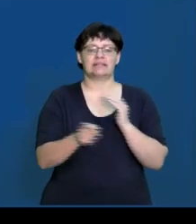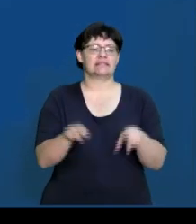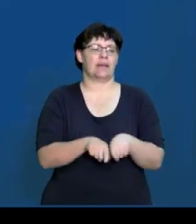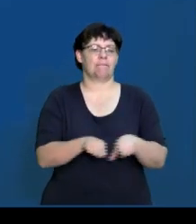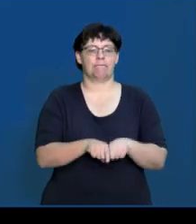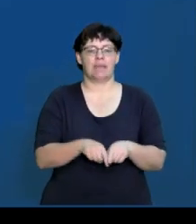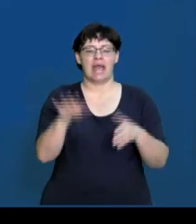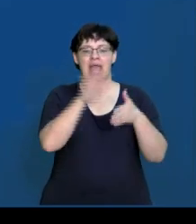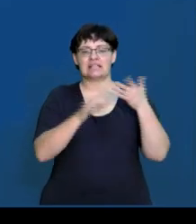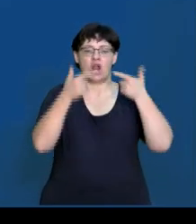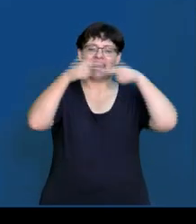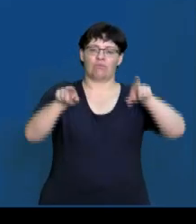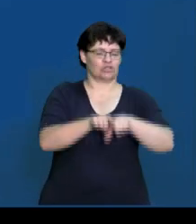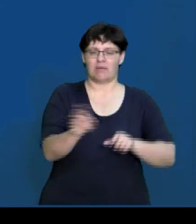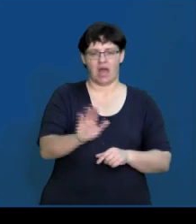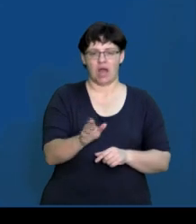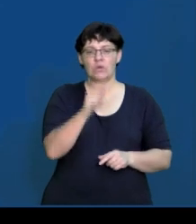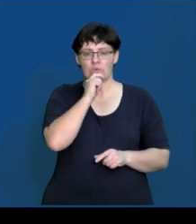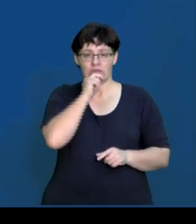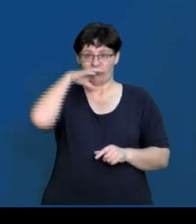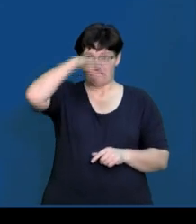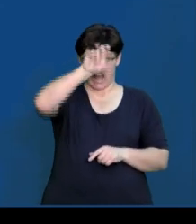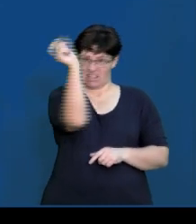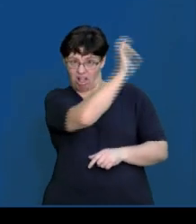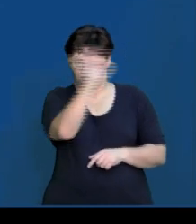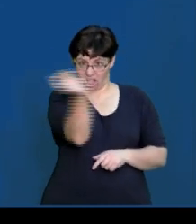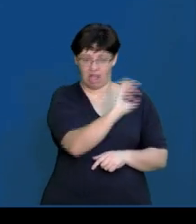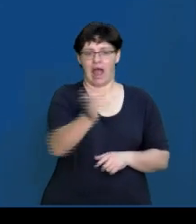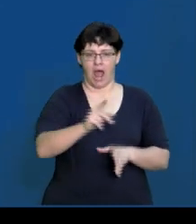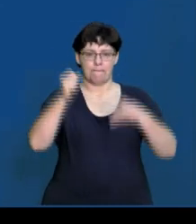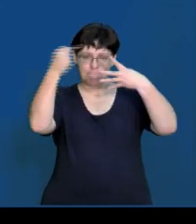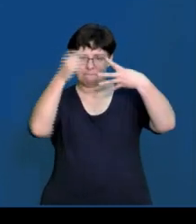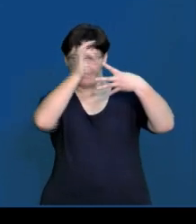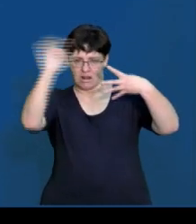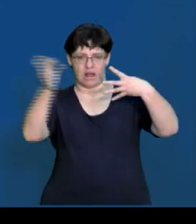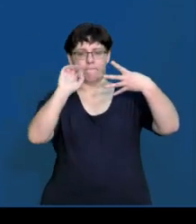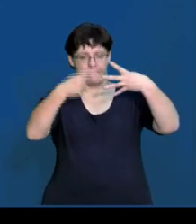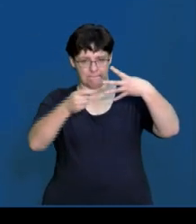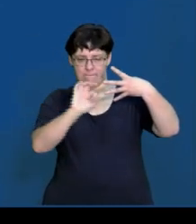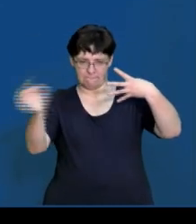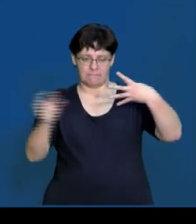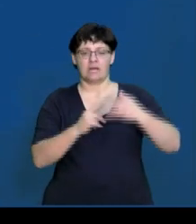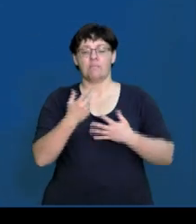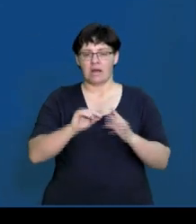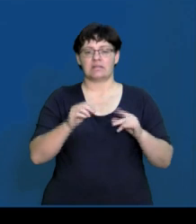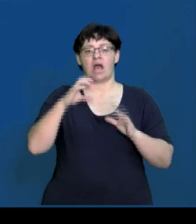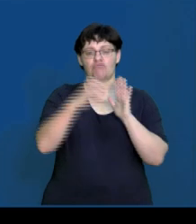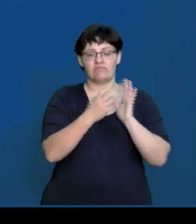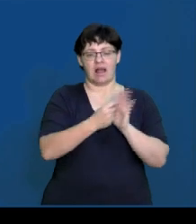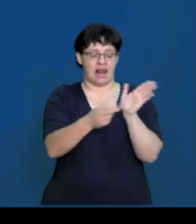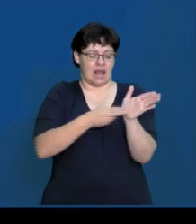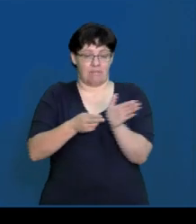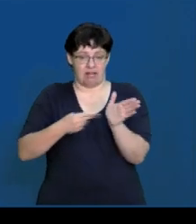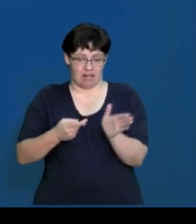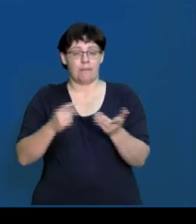your essays on languages there. Use your bullet form, right? Graphs and illustrations should have a heading and be